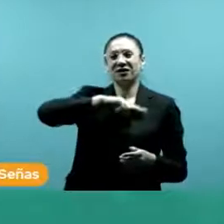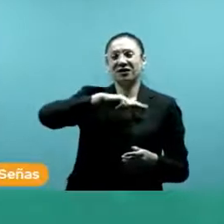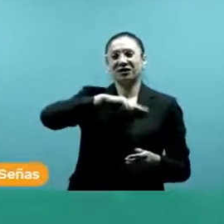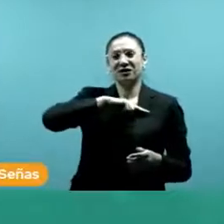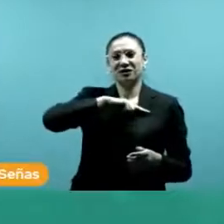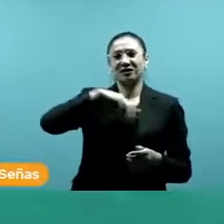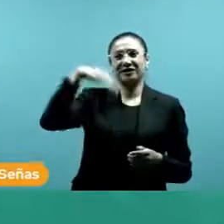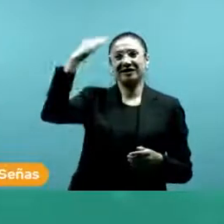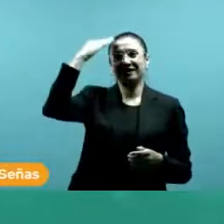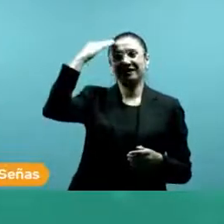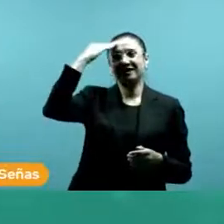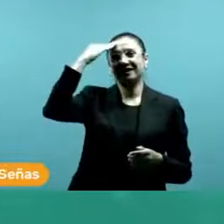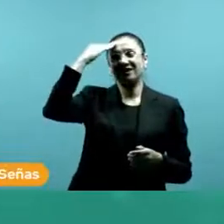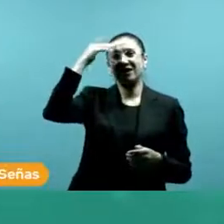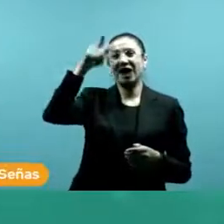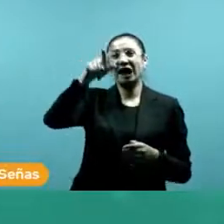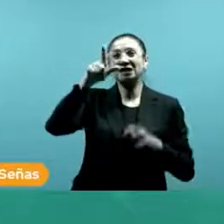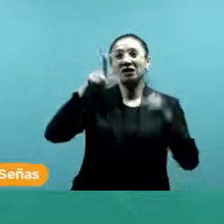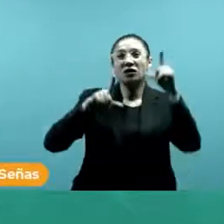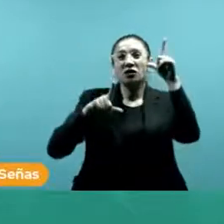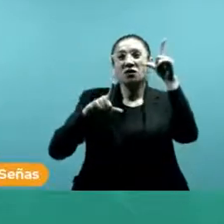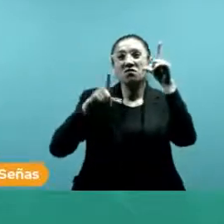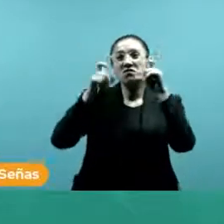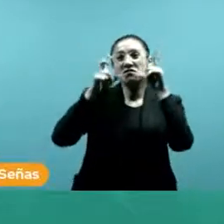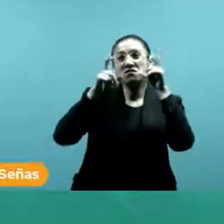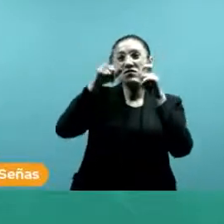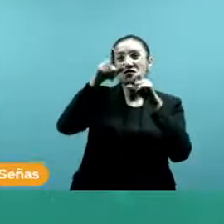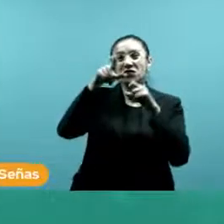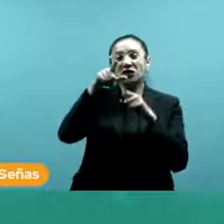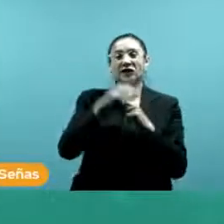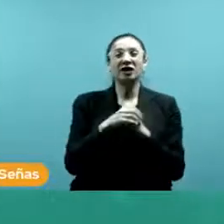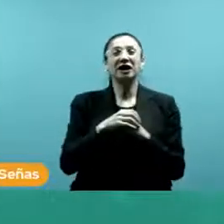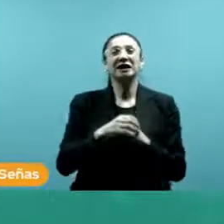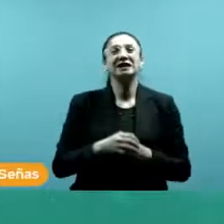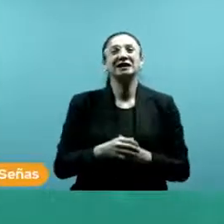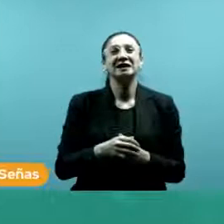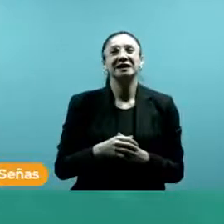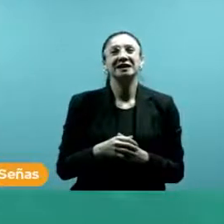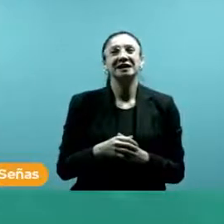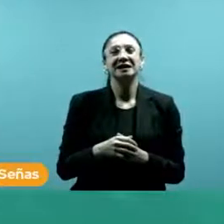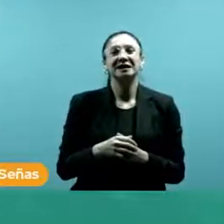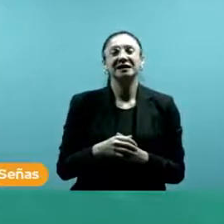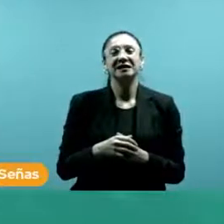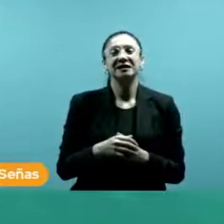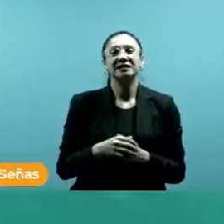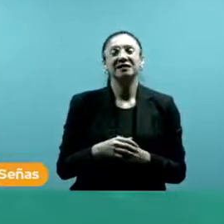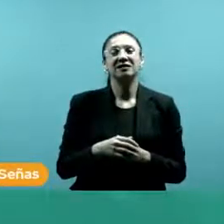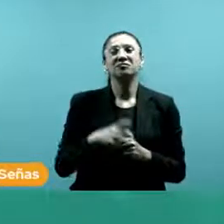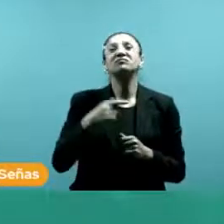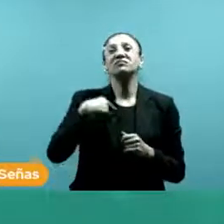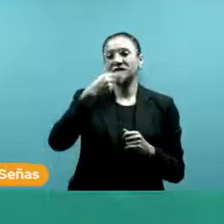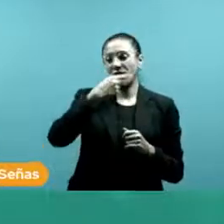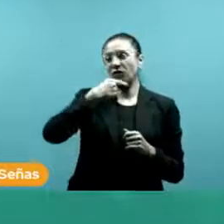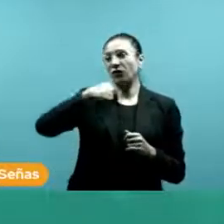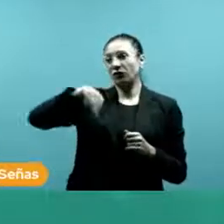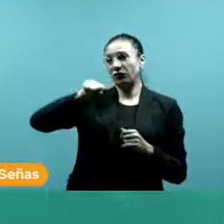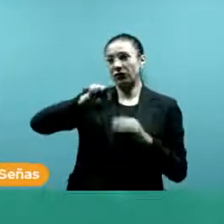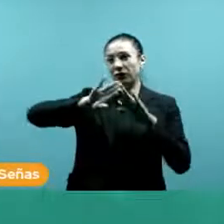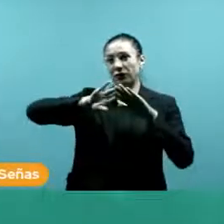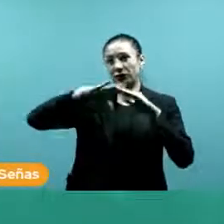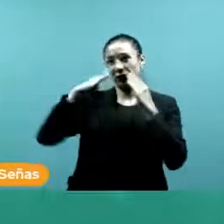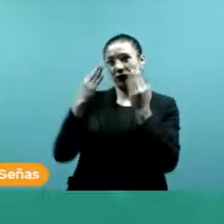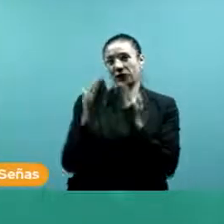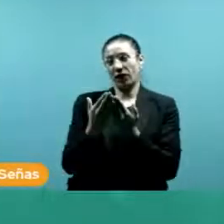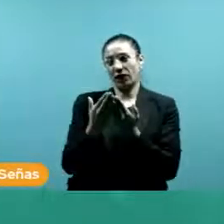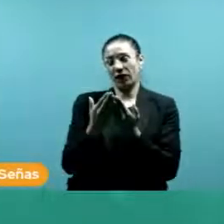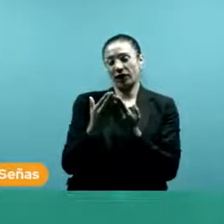the school system fotografía. And school children are usually lined todos fuimos al colegio in those y las fotografías groups. Del colegio